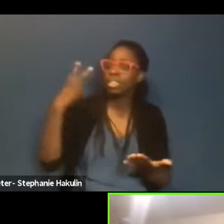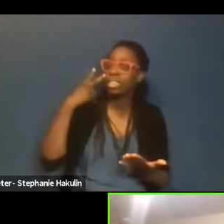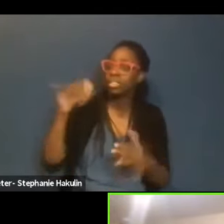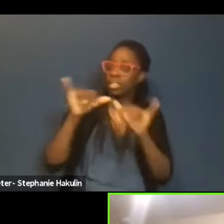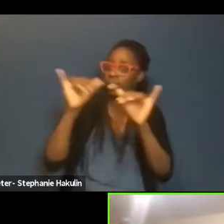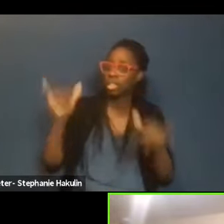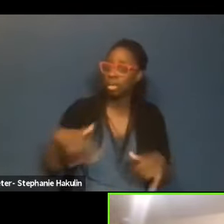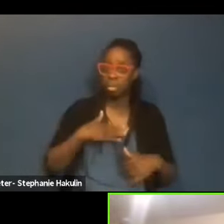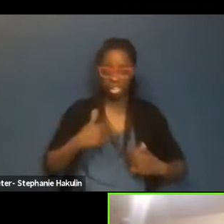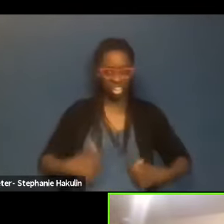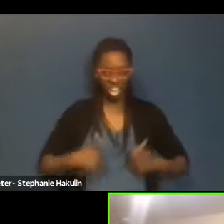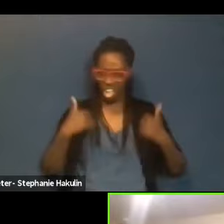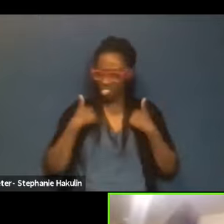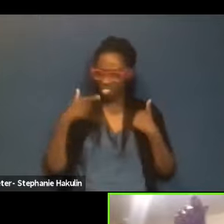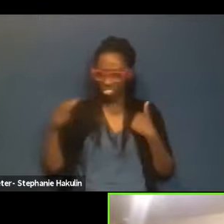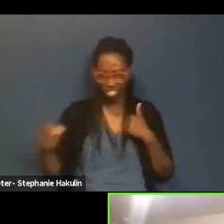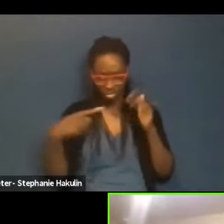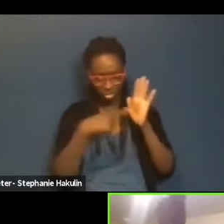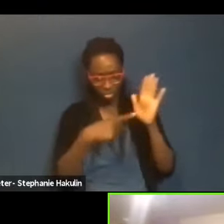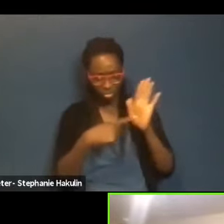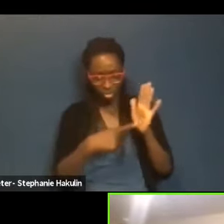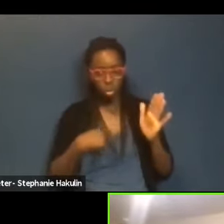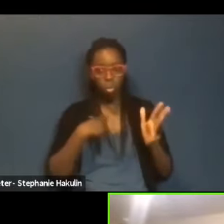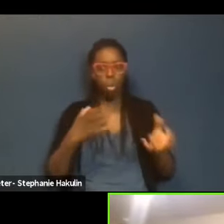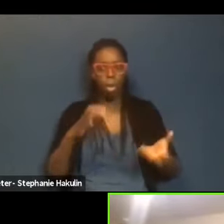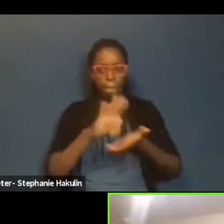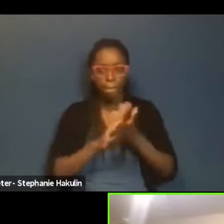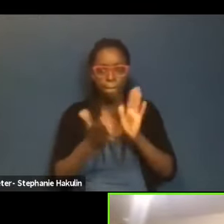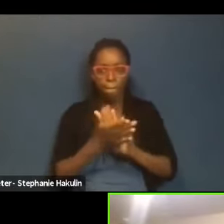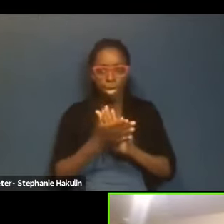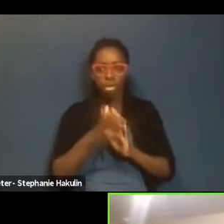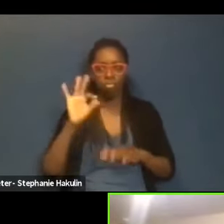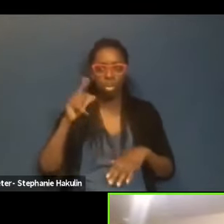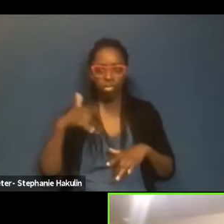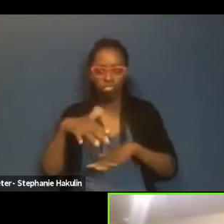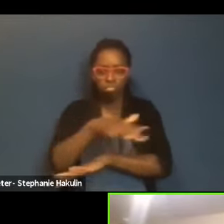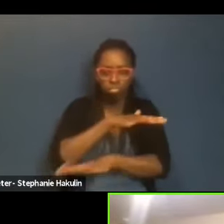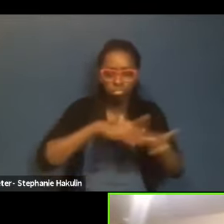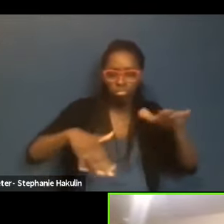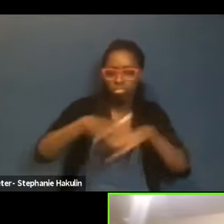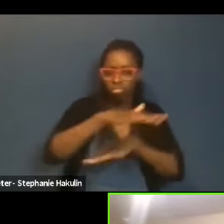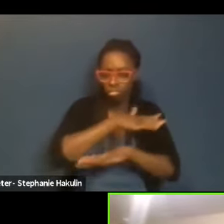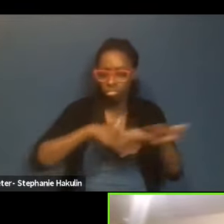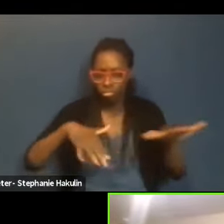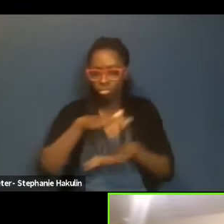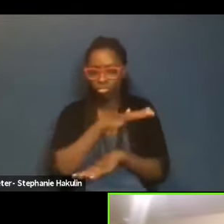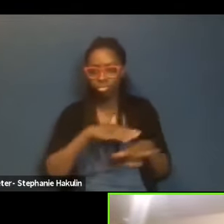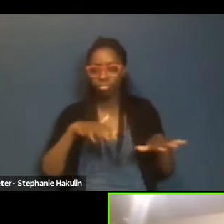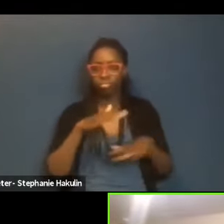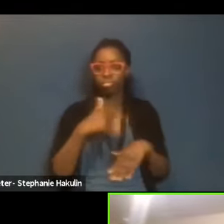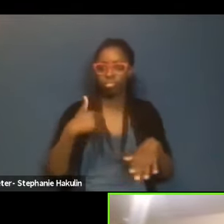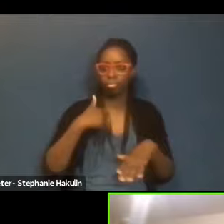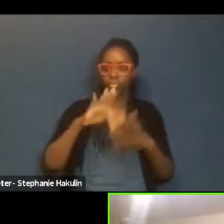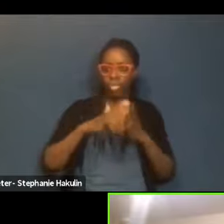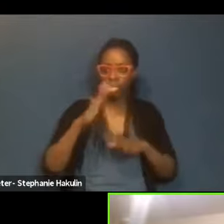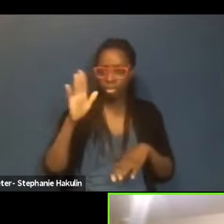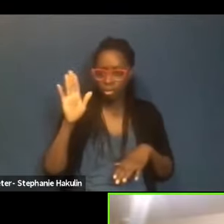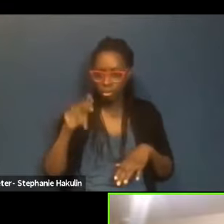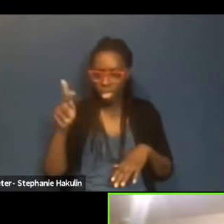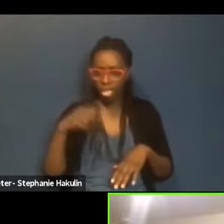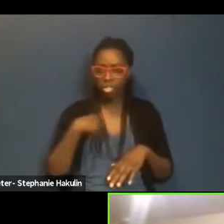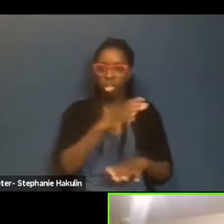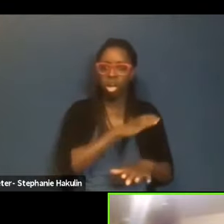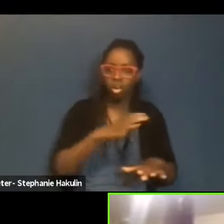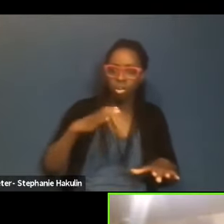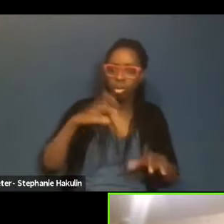am here to be the bomb, drop down over your branches, your boroughs, your banks, your laws, your courts, your cabinets, your committees, your parties, your officers, your officers,